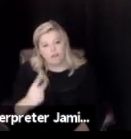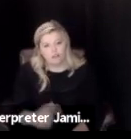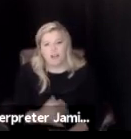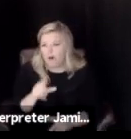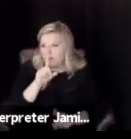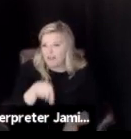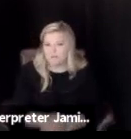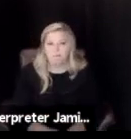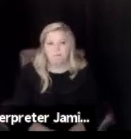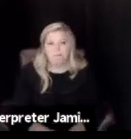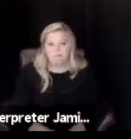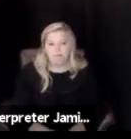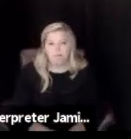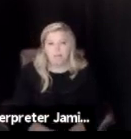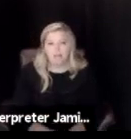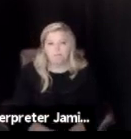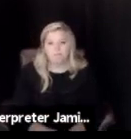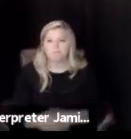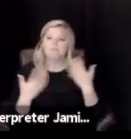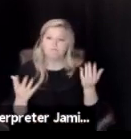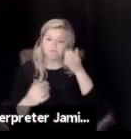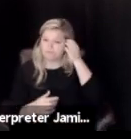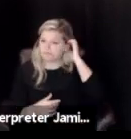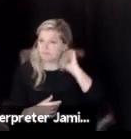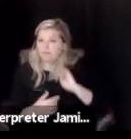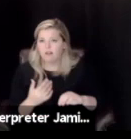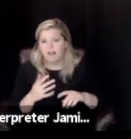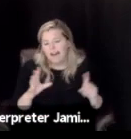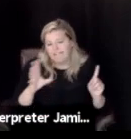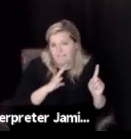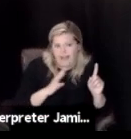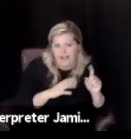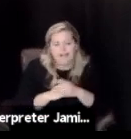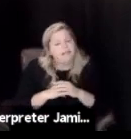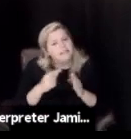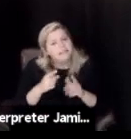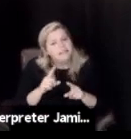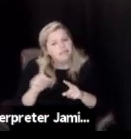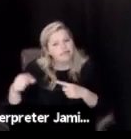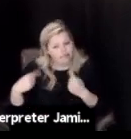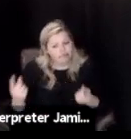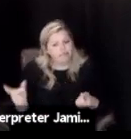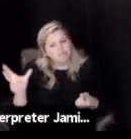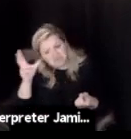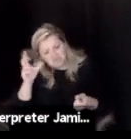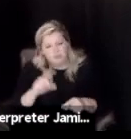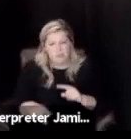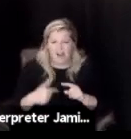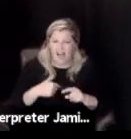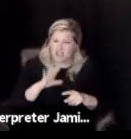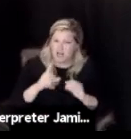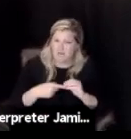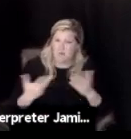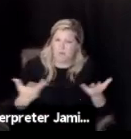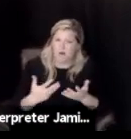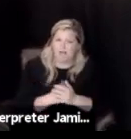them. So you may be asking, okay, Renee, what shall I talk about? When you were talking